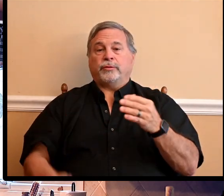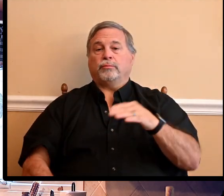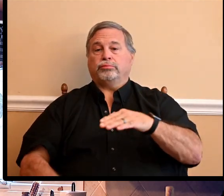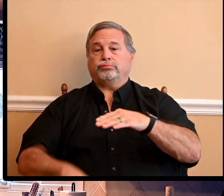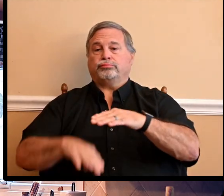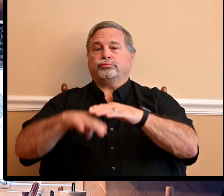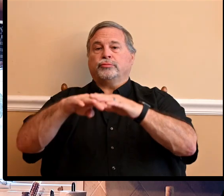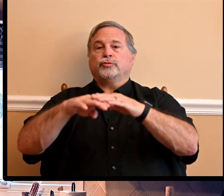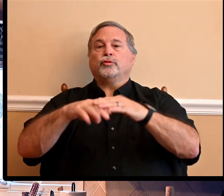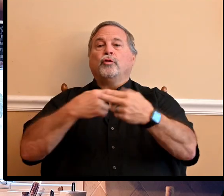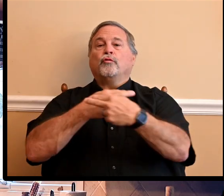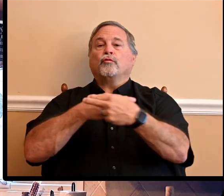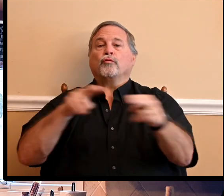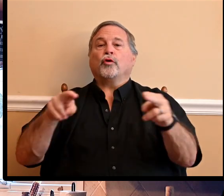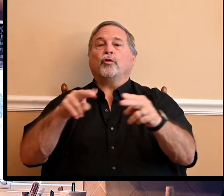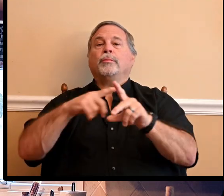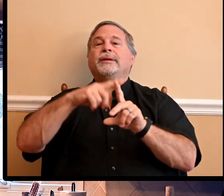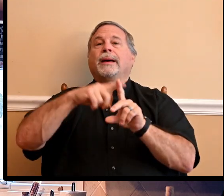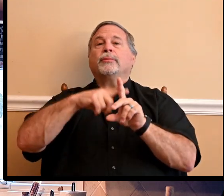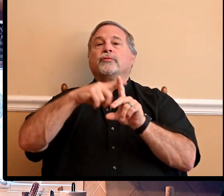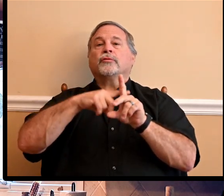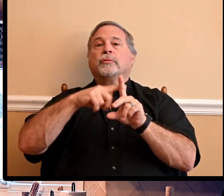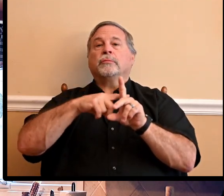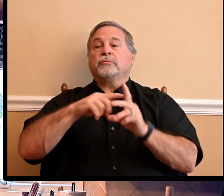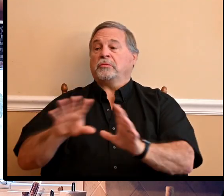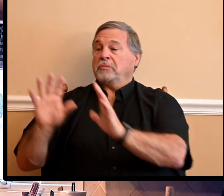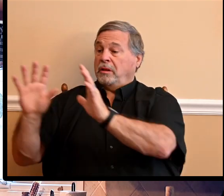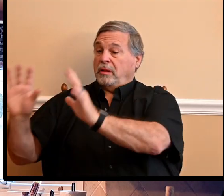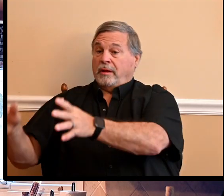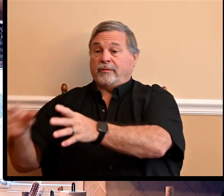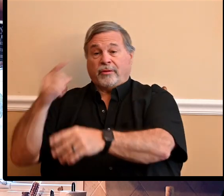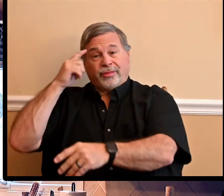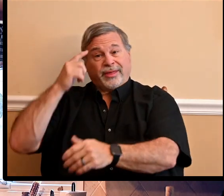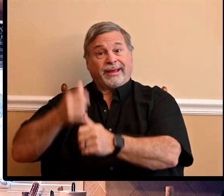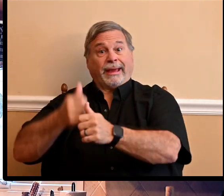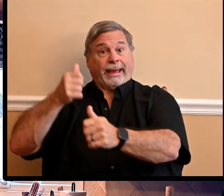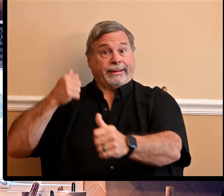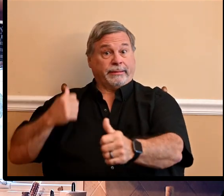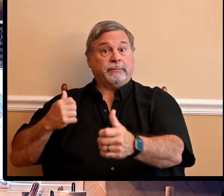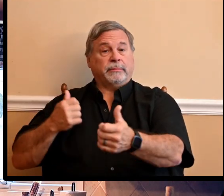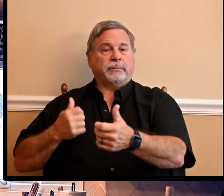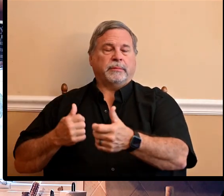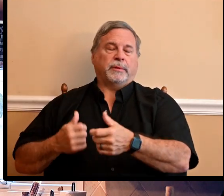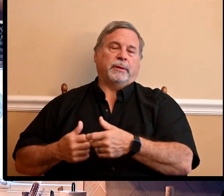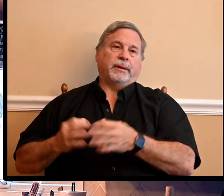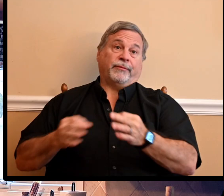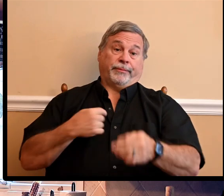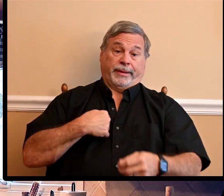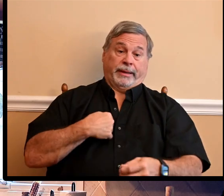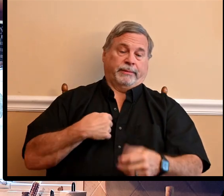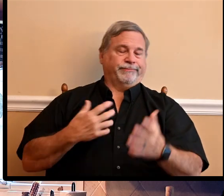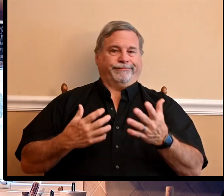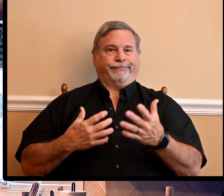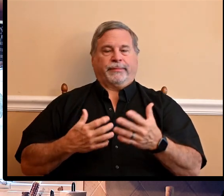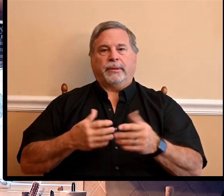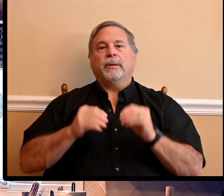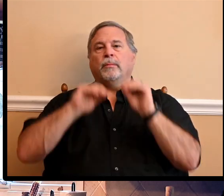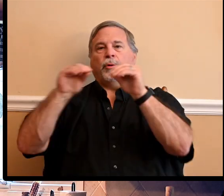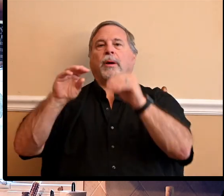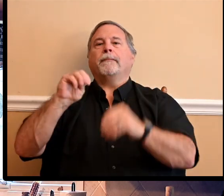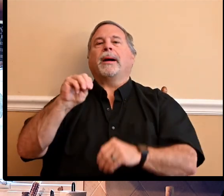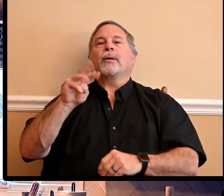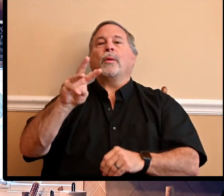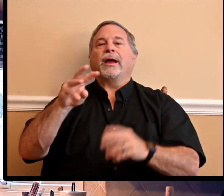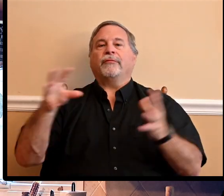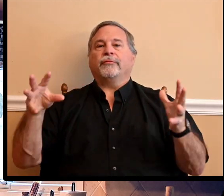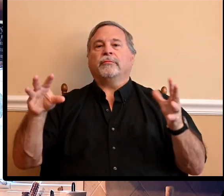You want to get your butter up to a room temperature for creaming. Now you can do that by setting it aside if you think ahead, and if you're like me and you don't think ahead,